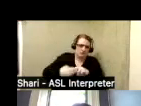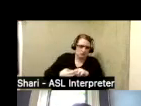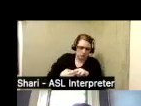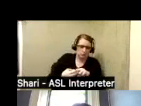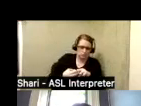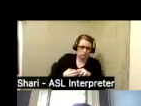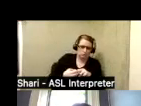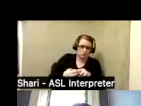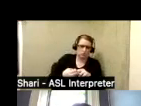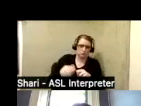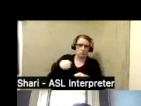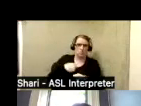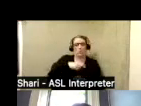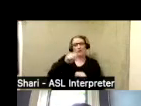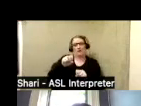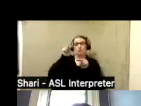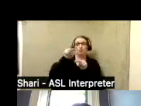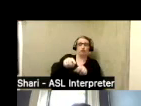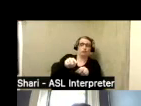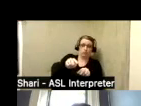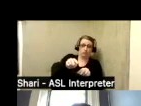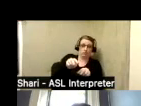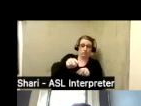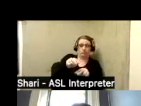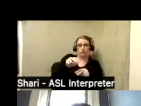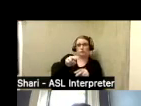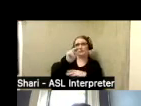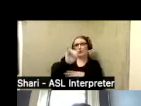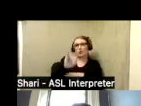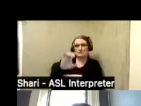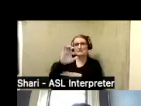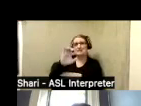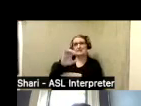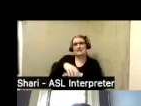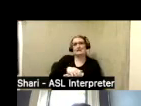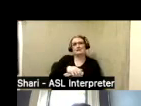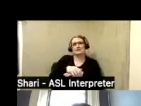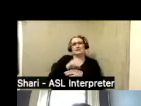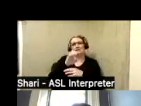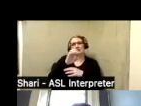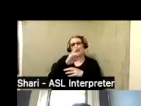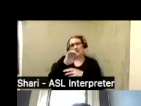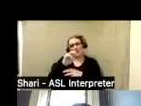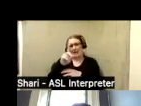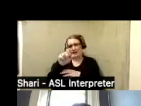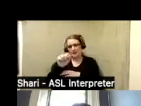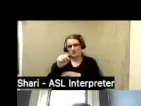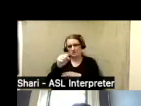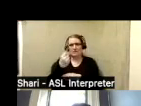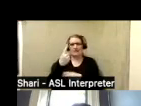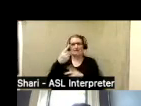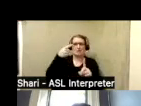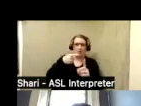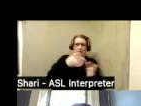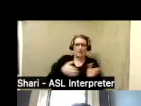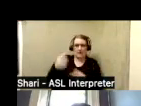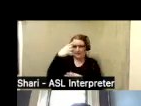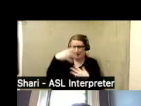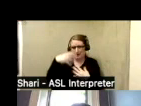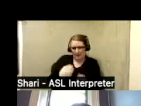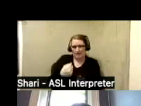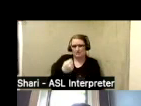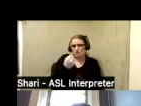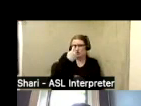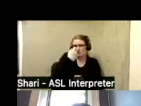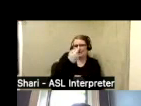mechanisms. And I think we could just look to New York City, Mayor Eric Adams' 11-point plan on mental health to understand a little bit